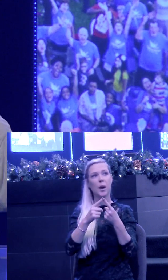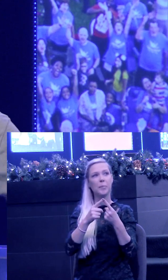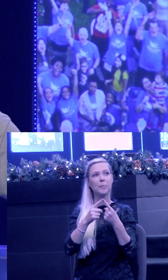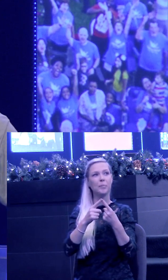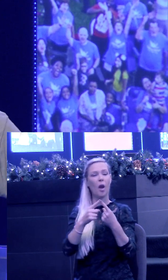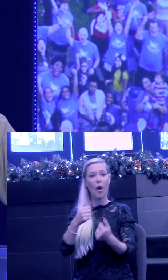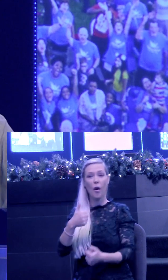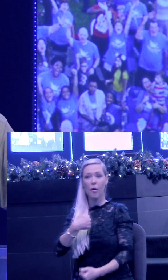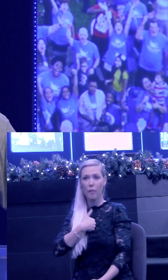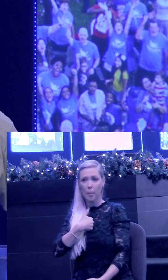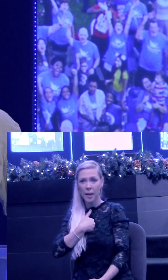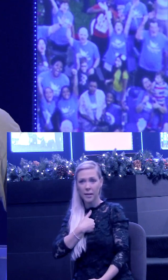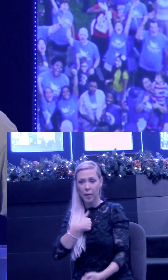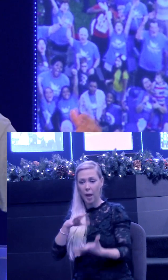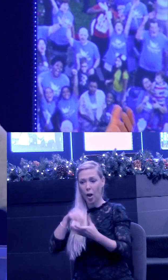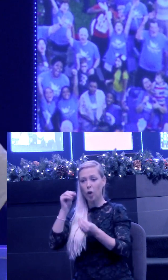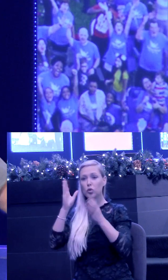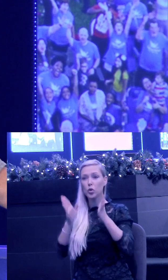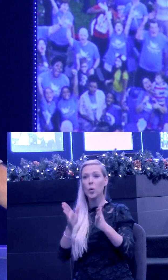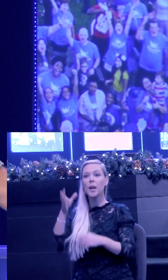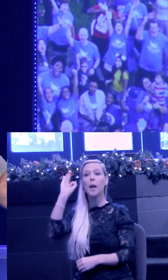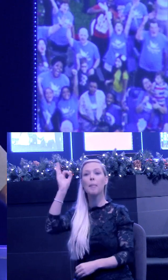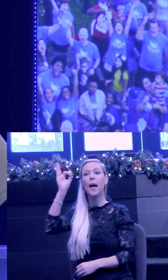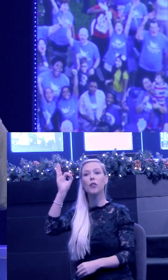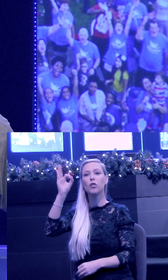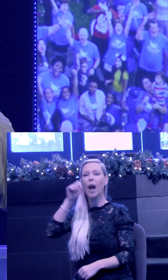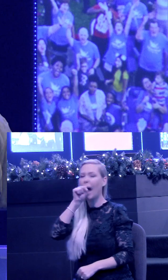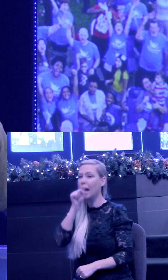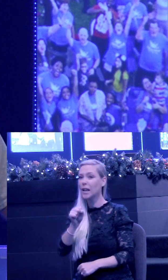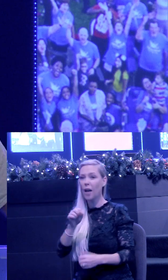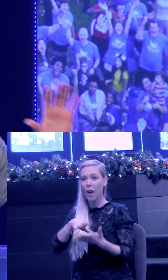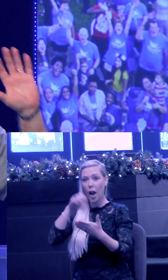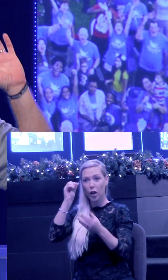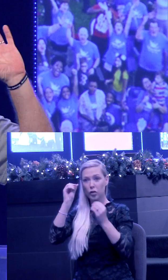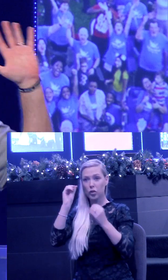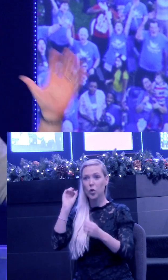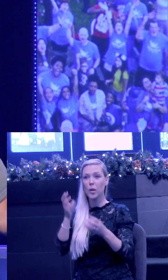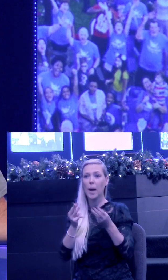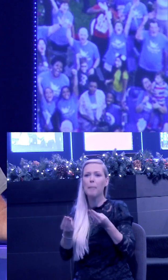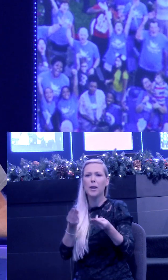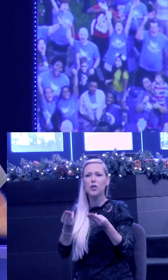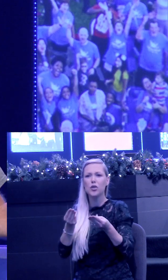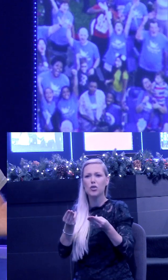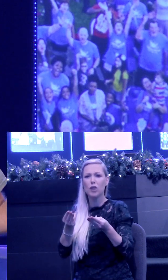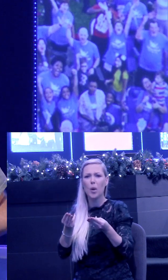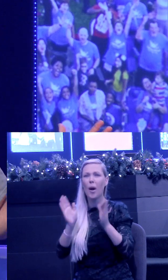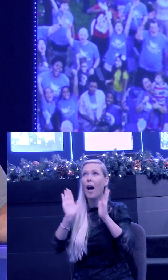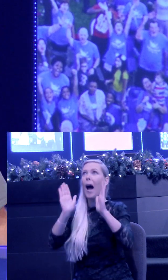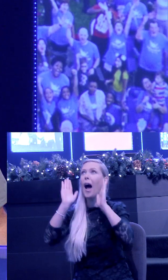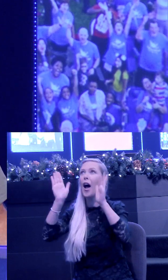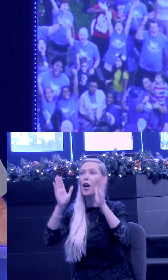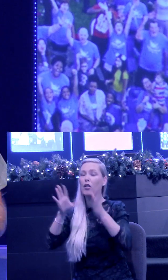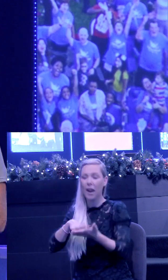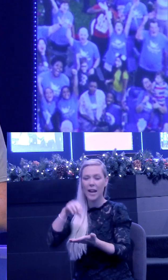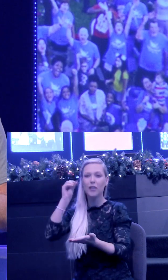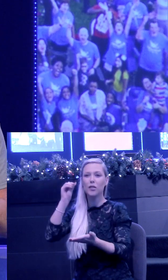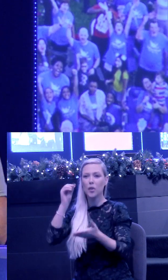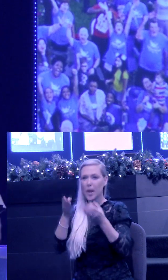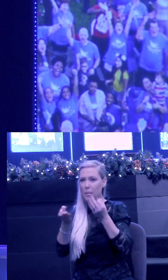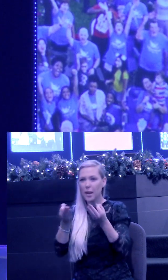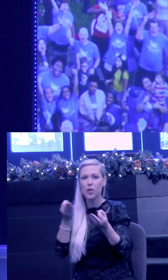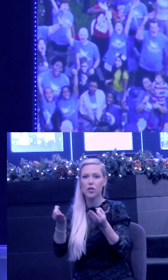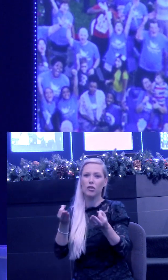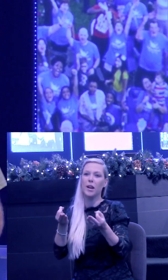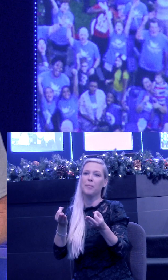because I was a student pastor. That's why I love our student ministry. And by the way, we have like one of the most incredible student ministries I have ever seen, with Alex